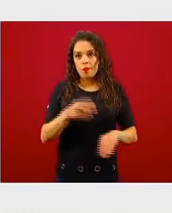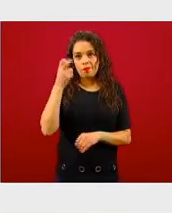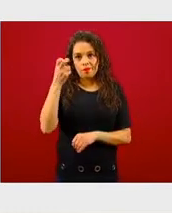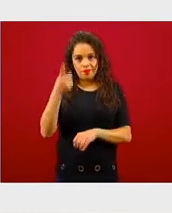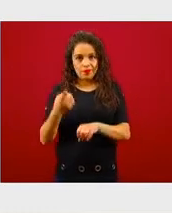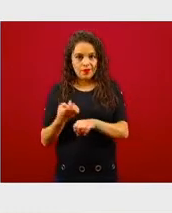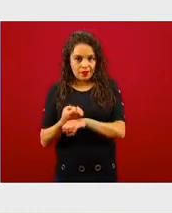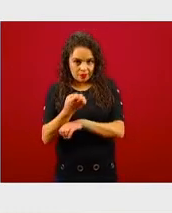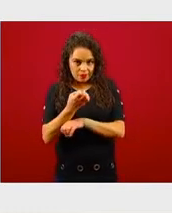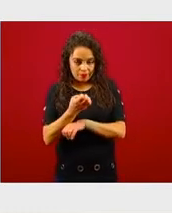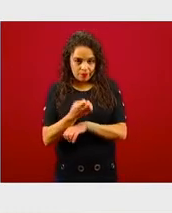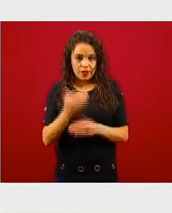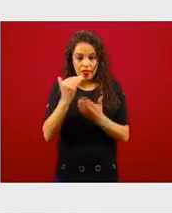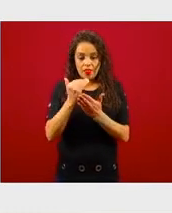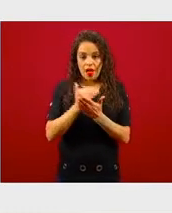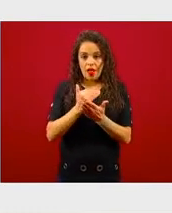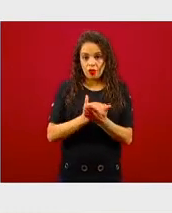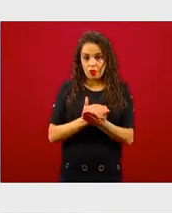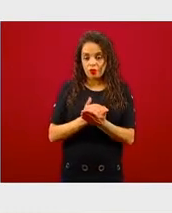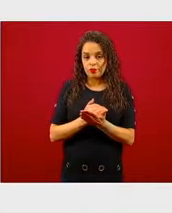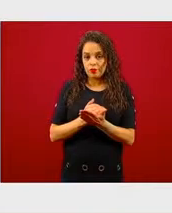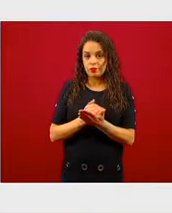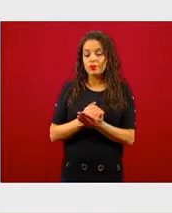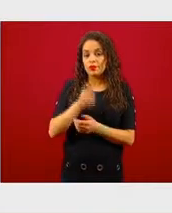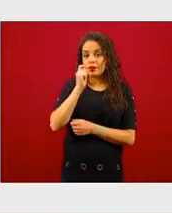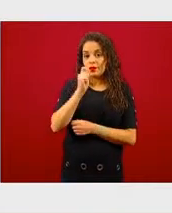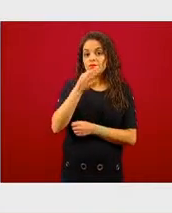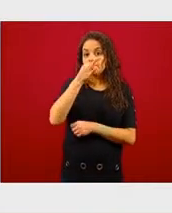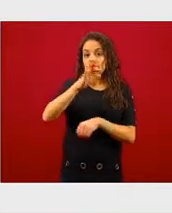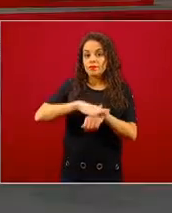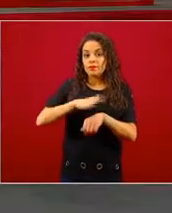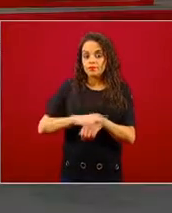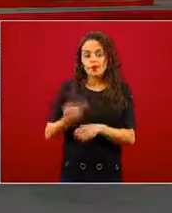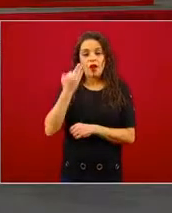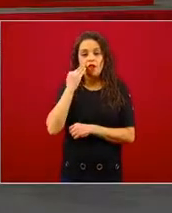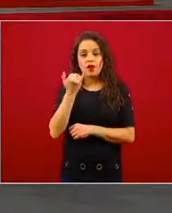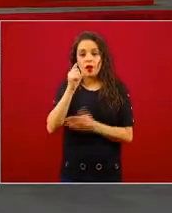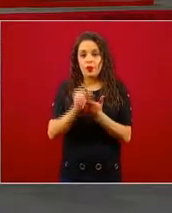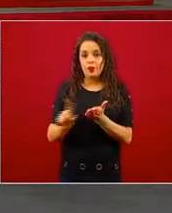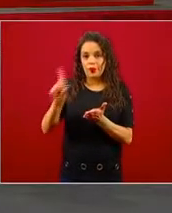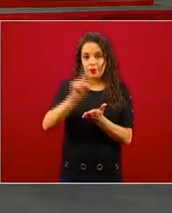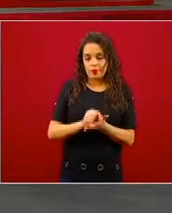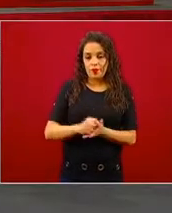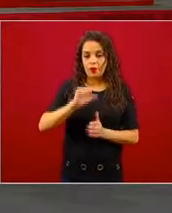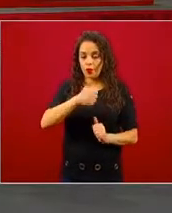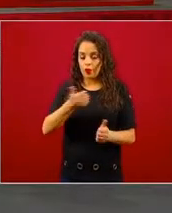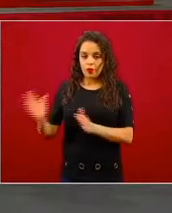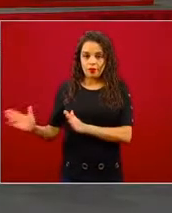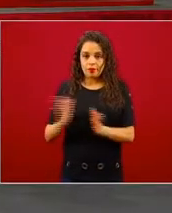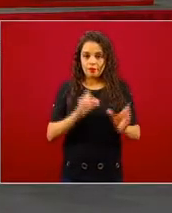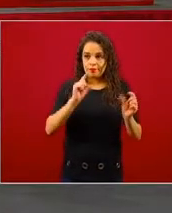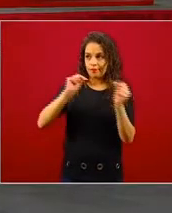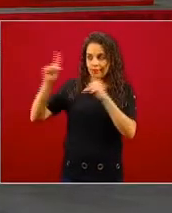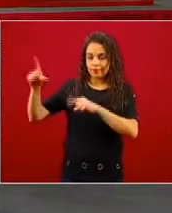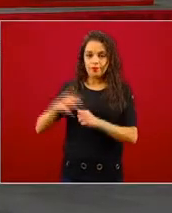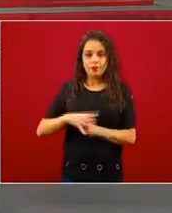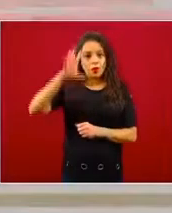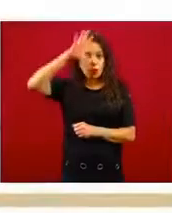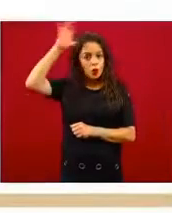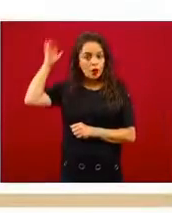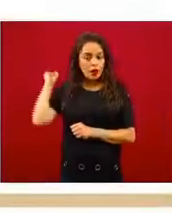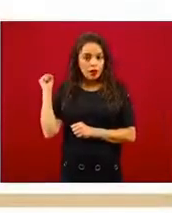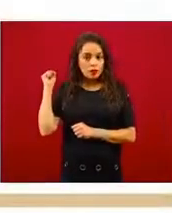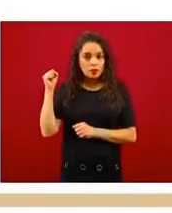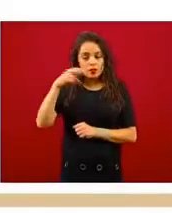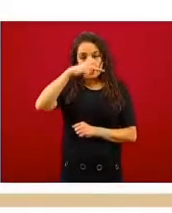state that still has a fair bit of mobility based on the most recent data that we've gotten from Facebook and Twitter. Next